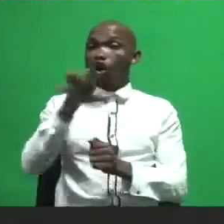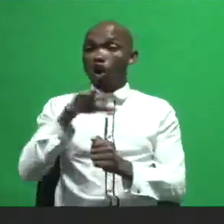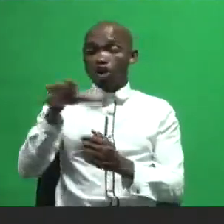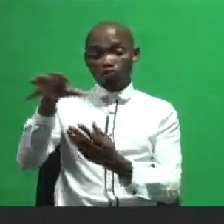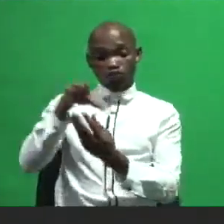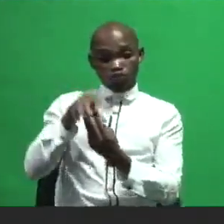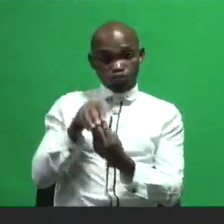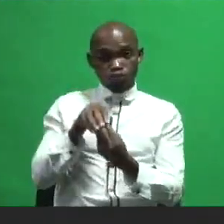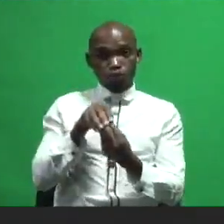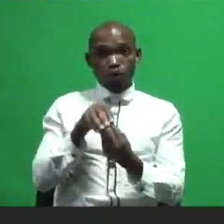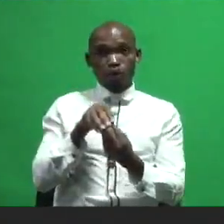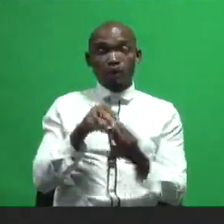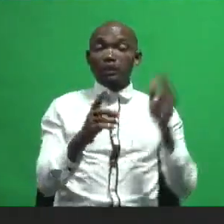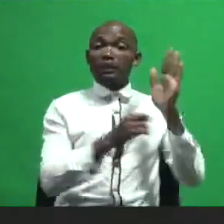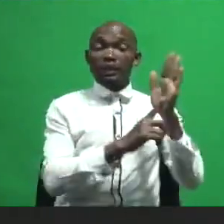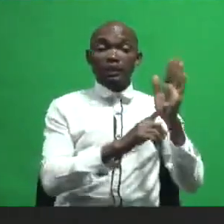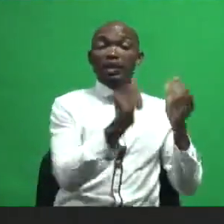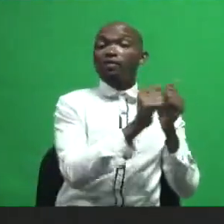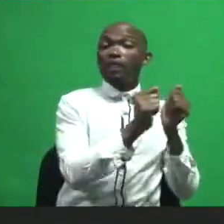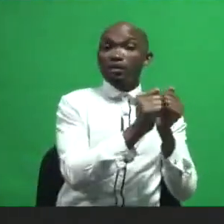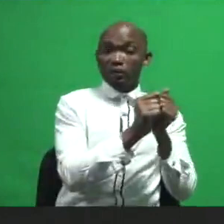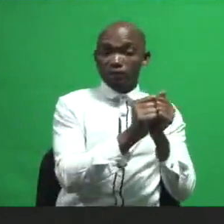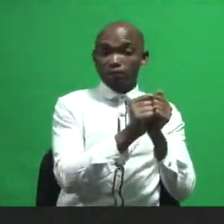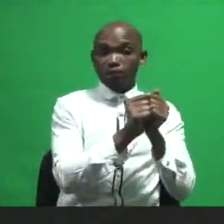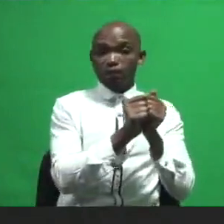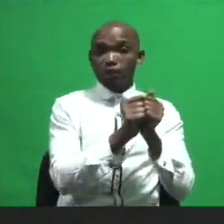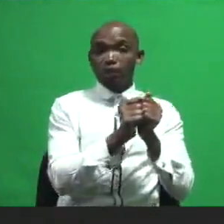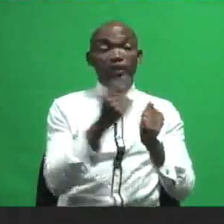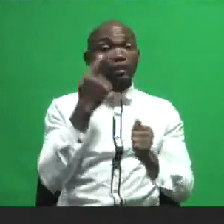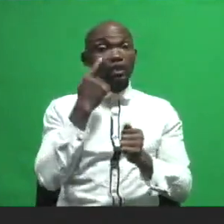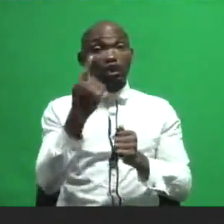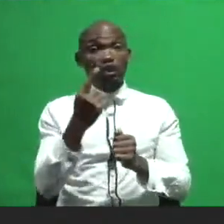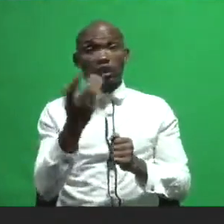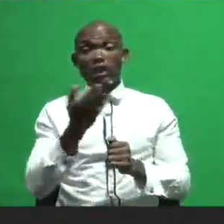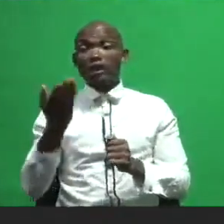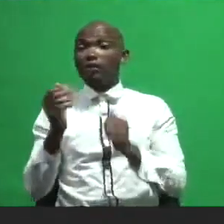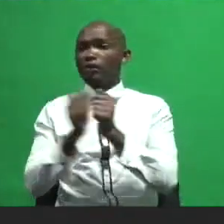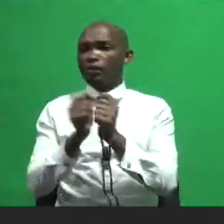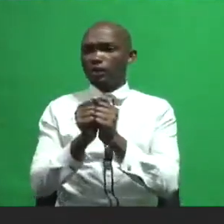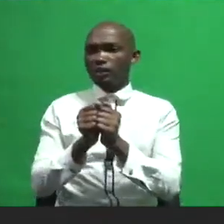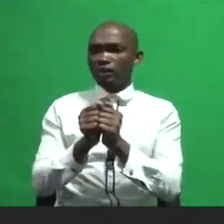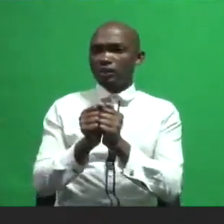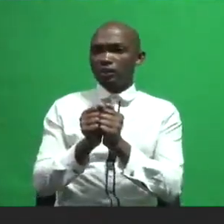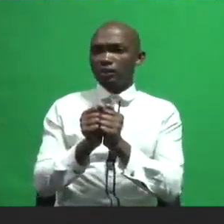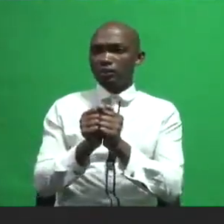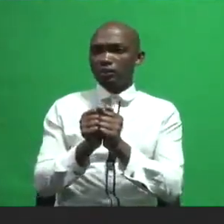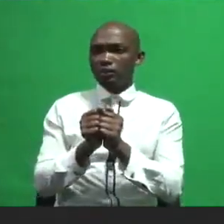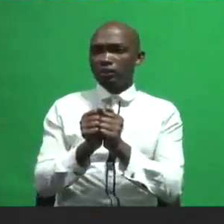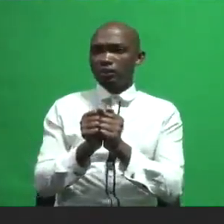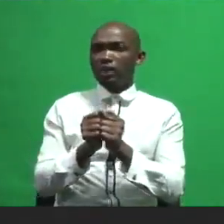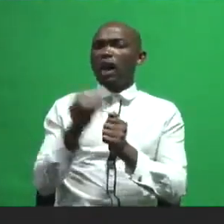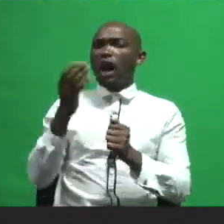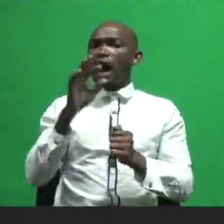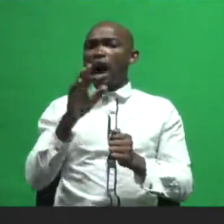them contain 6 atoms. So, let us look at another things. How these